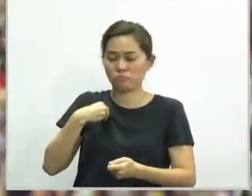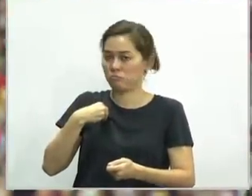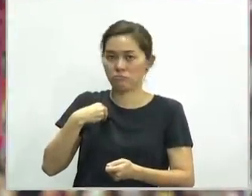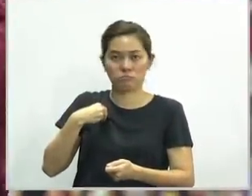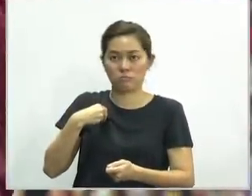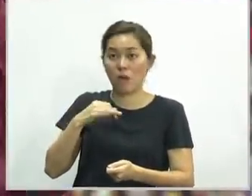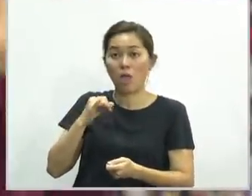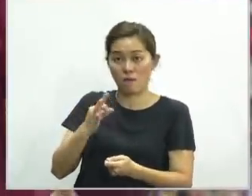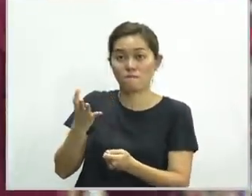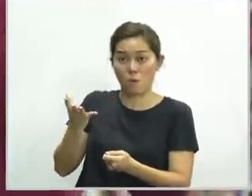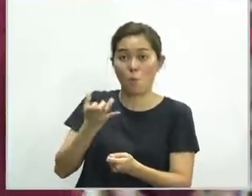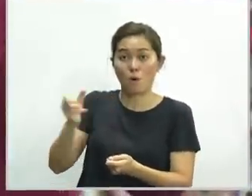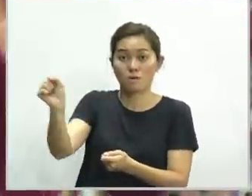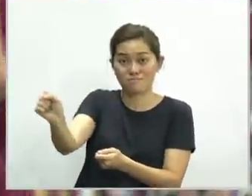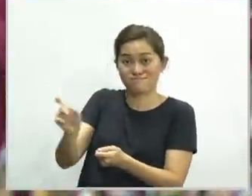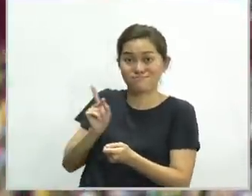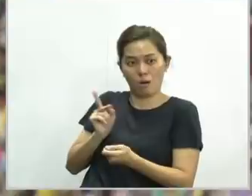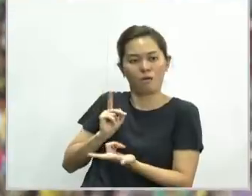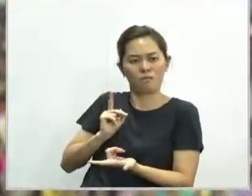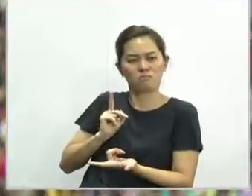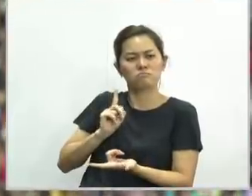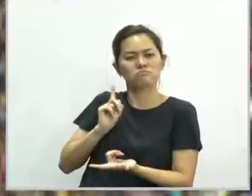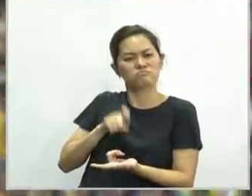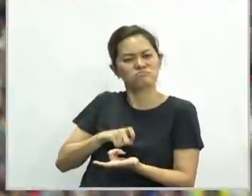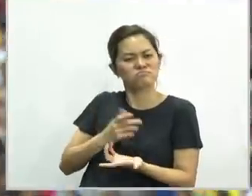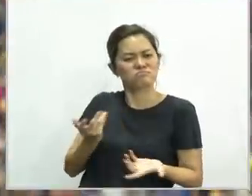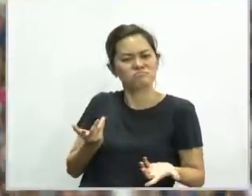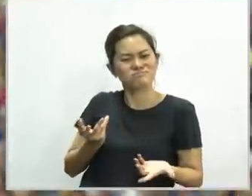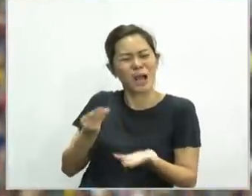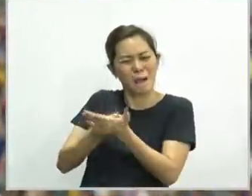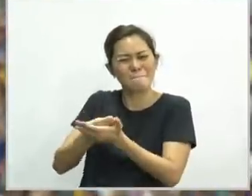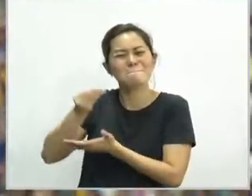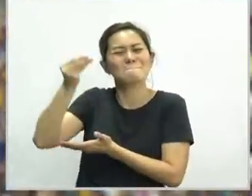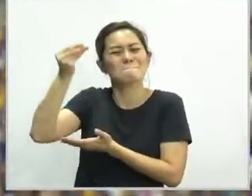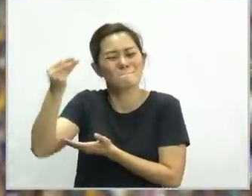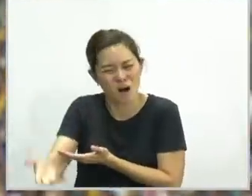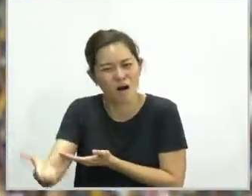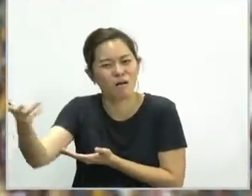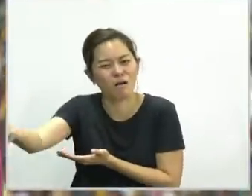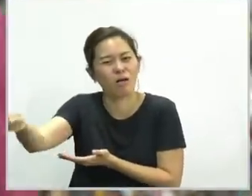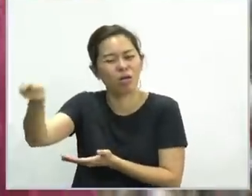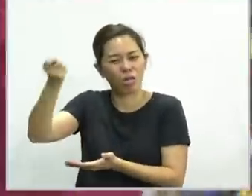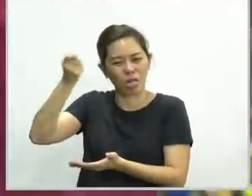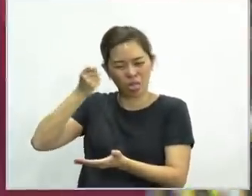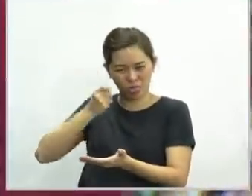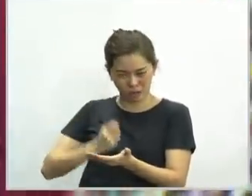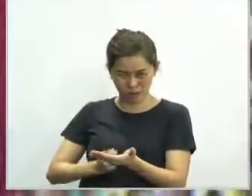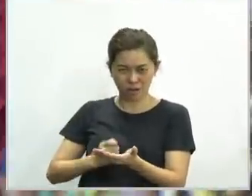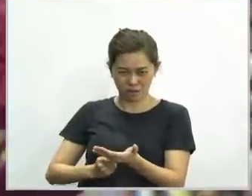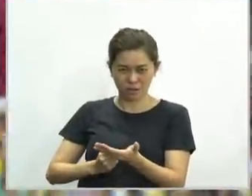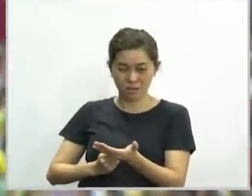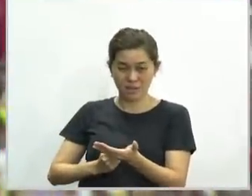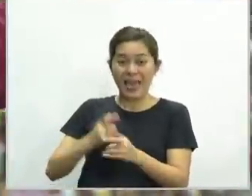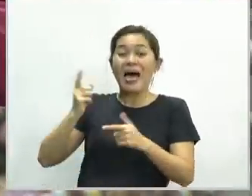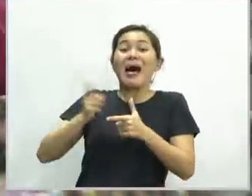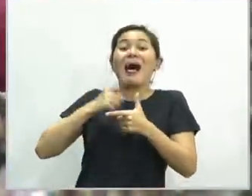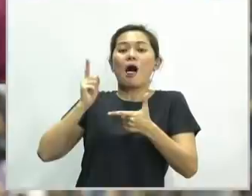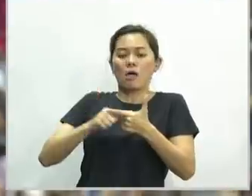he wanted it back, he had to buy it back before he could clean